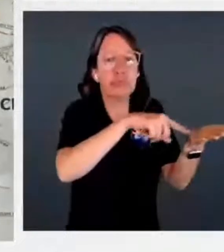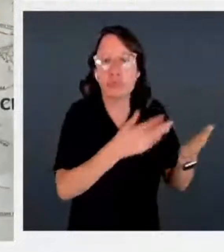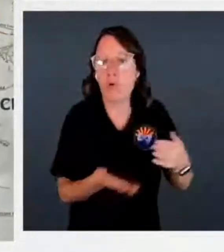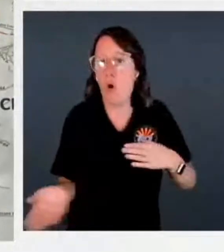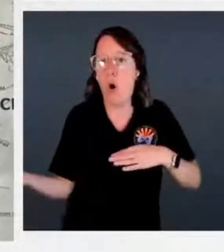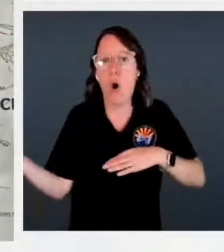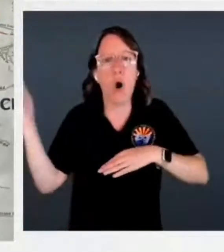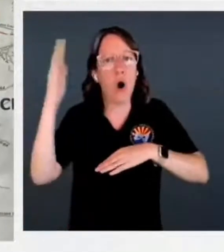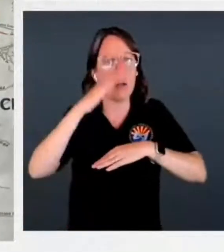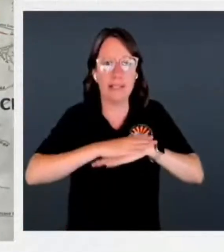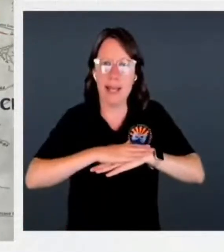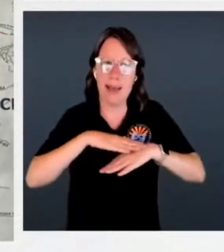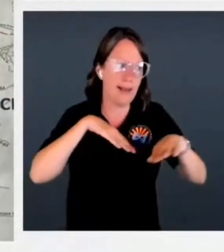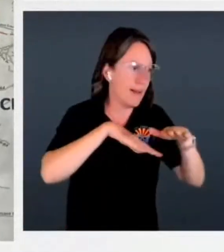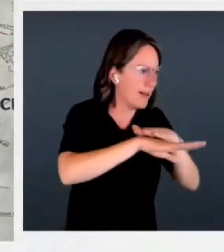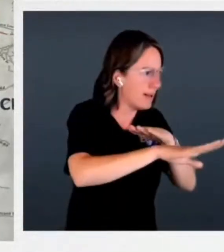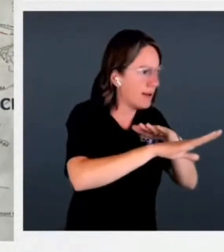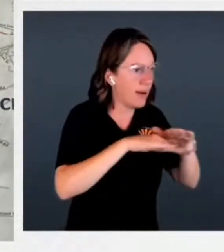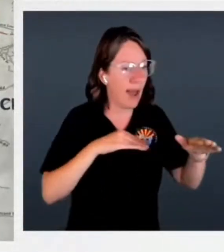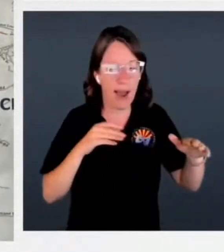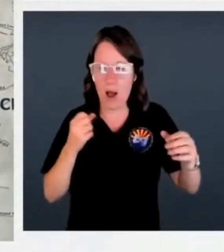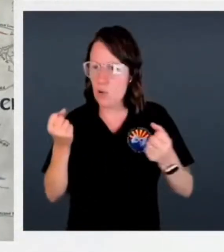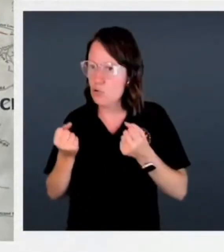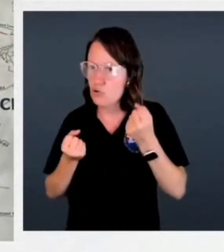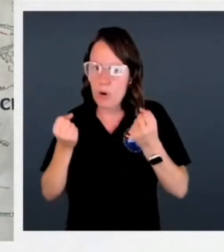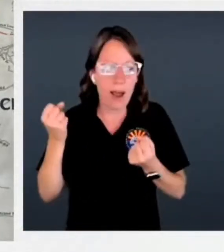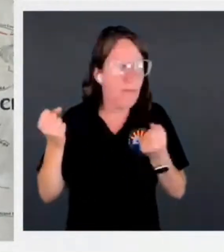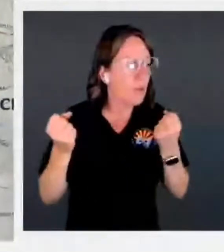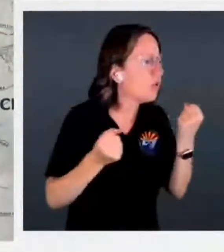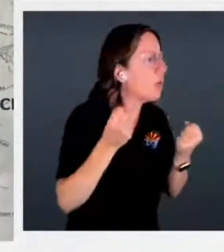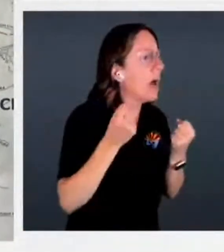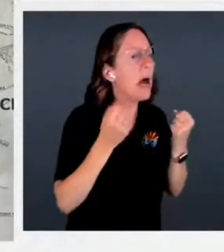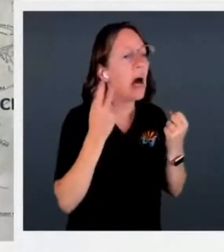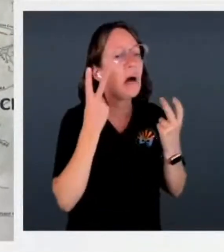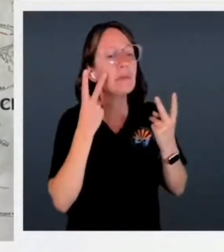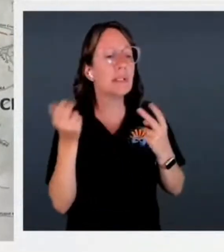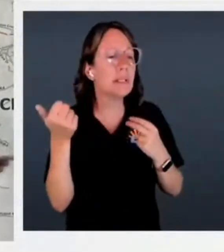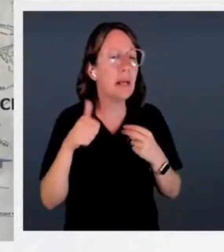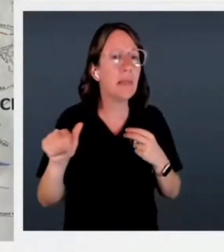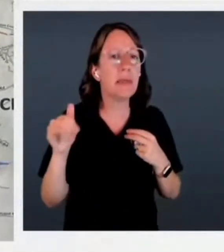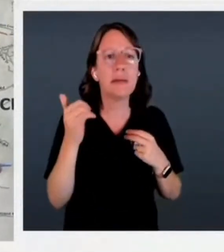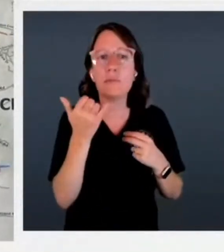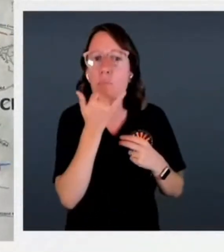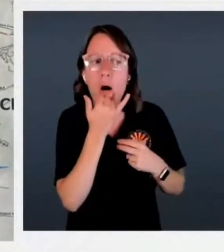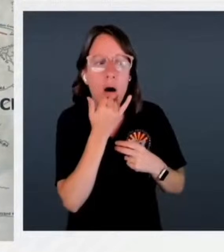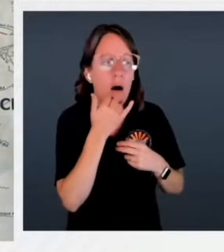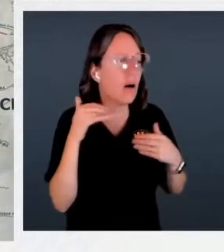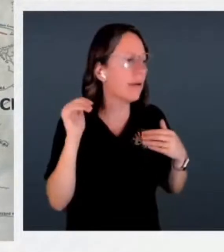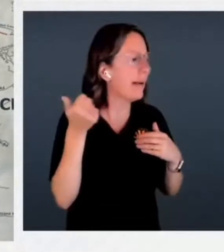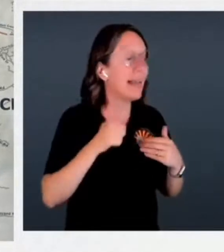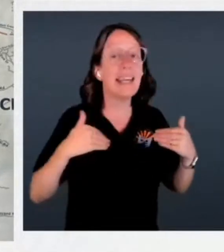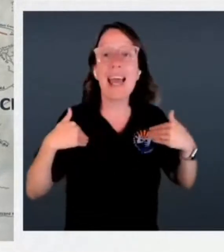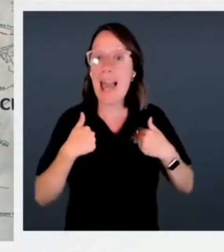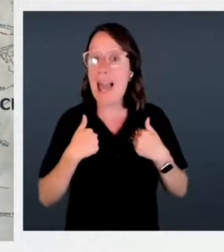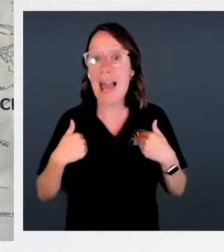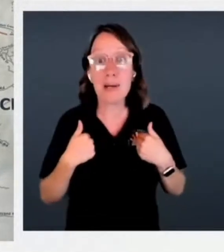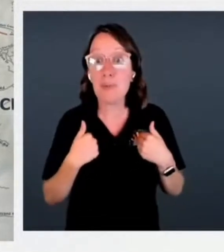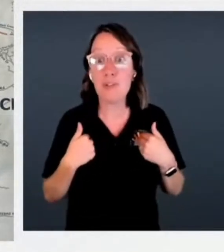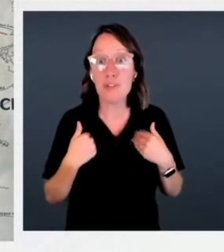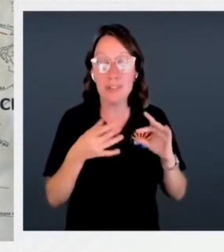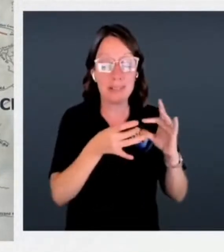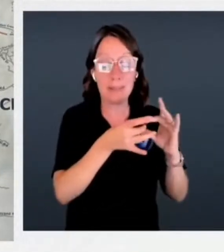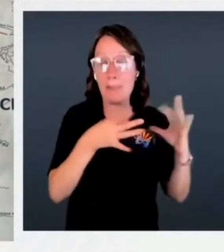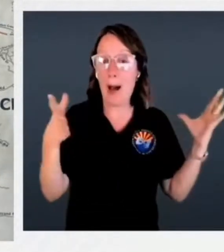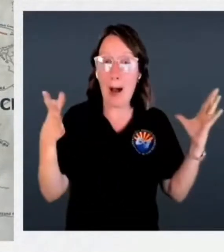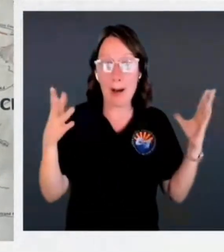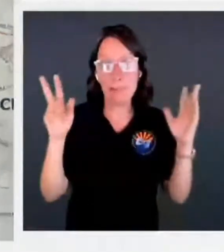nonstop, patrolling the community, looking to see if anything's out of place, if there's any animals running around, you name it. We've been out there to